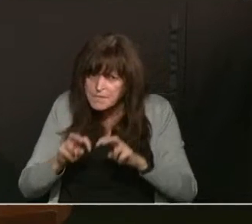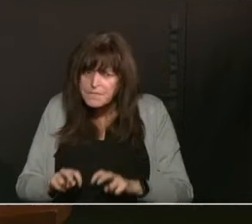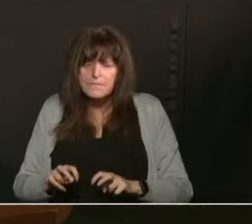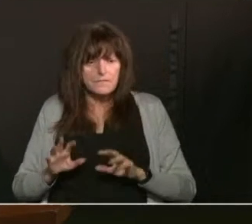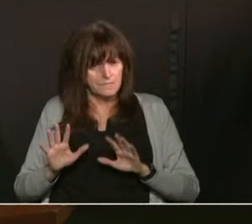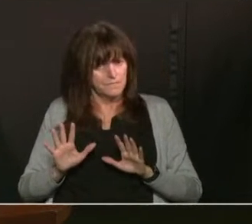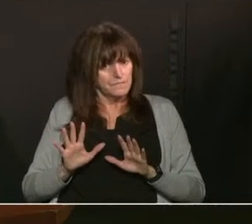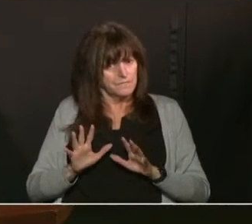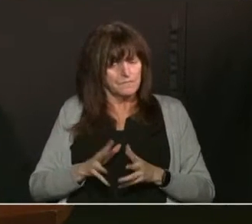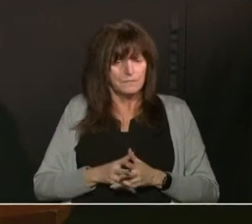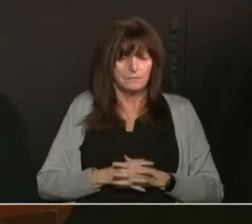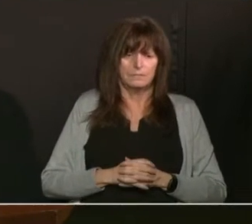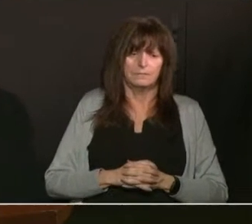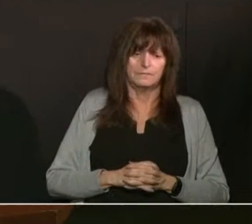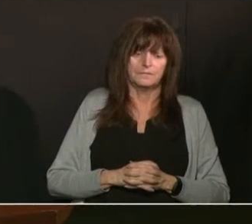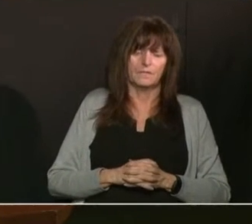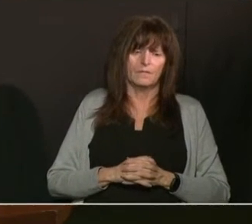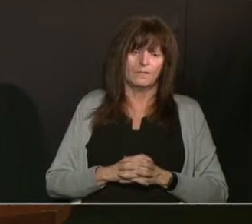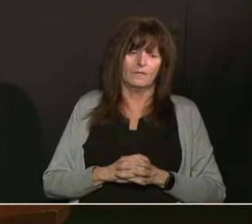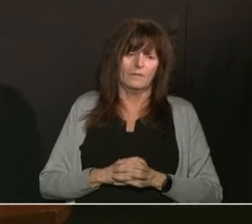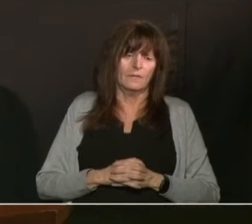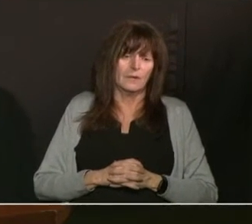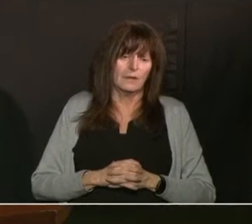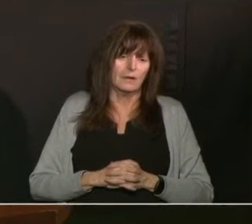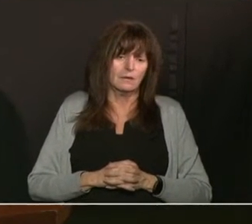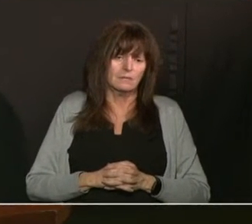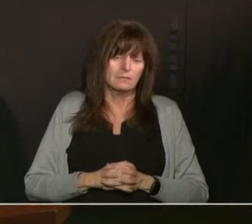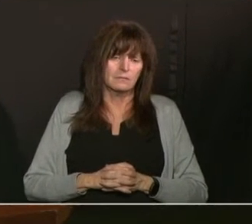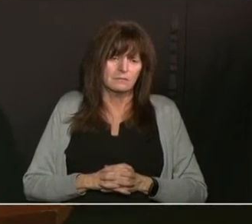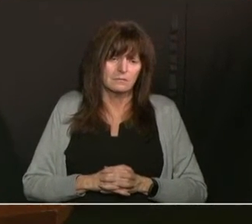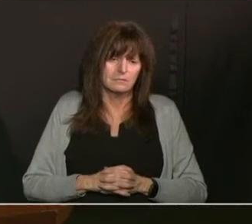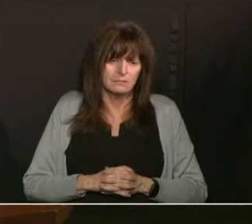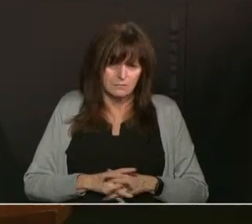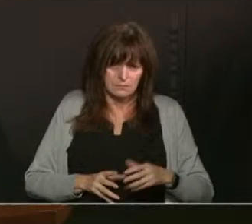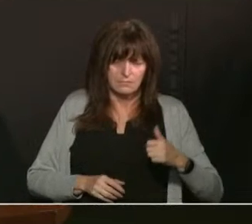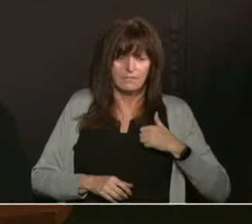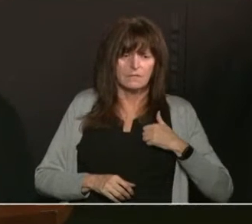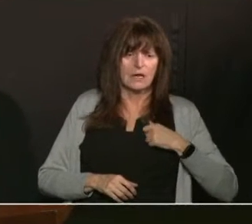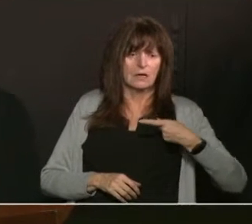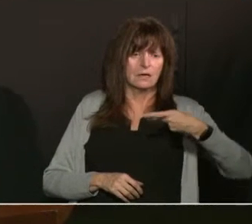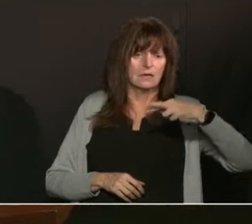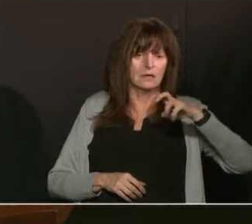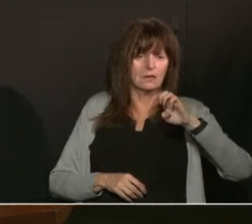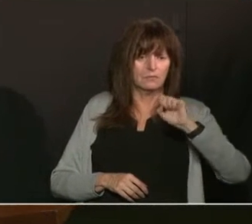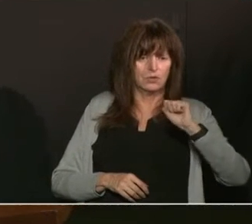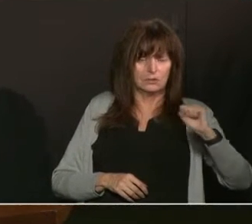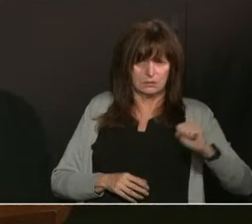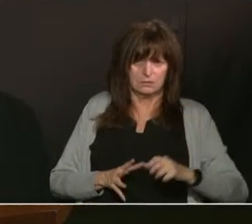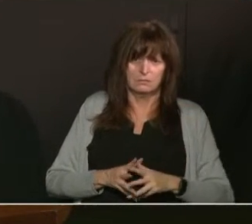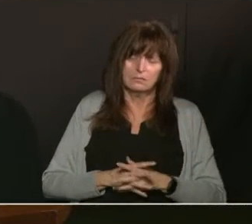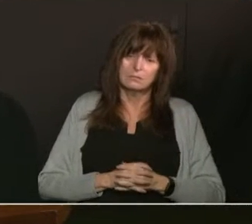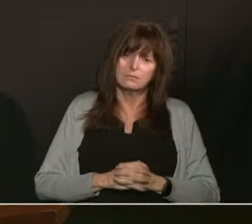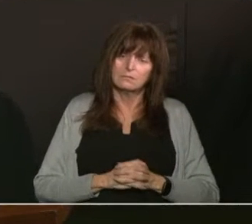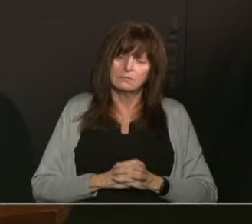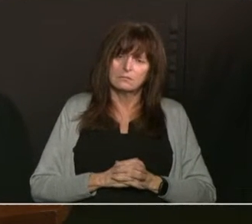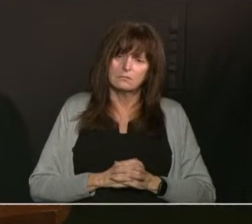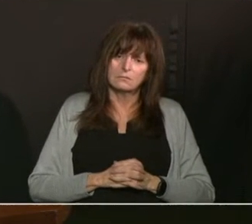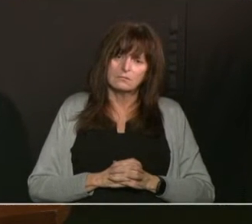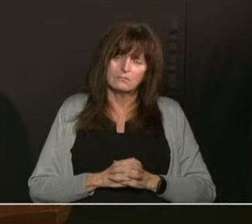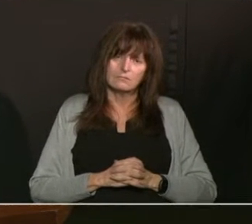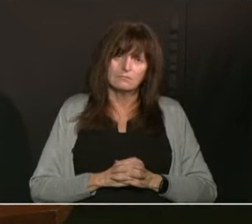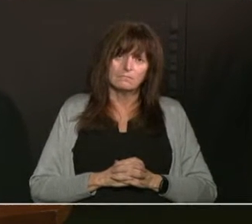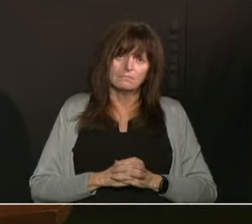the Canadian Press. Please go ahead. Hi, Dr. Moore. I wonder if we could get some guidance from you for,